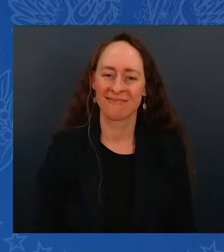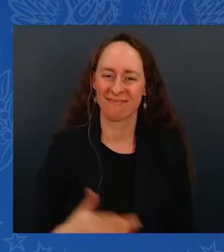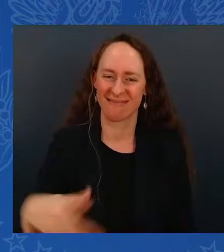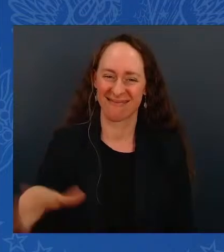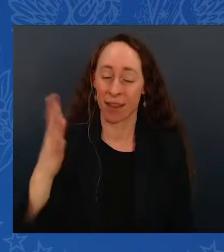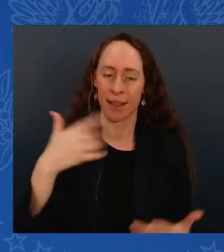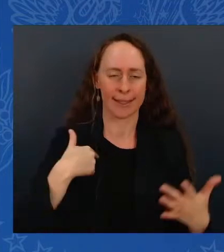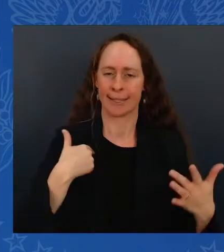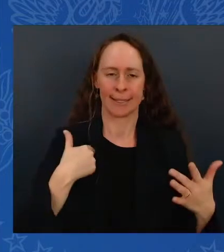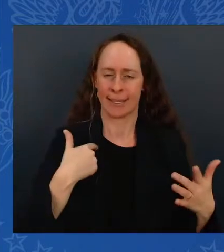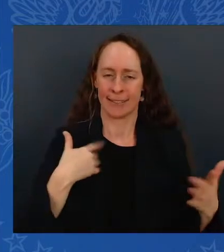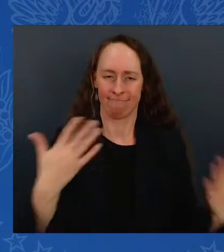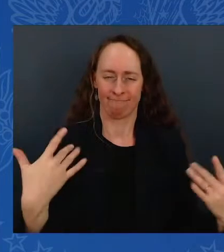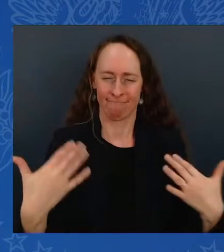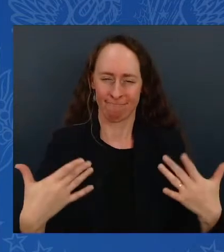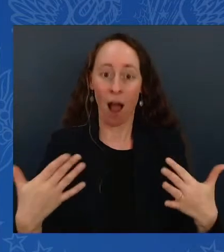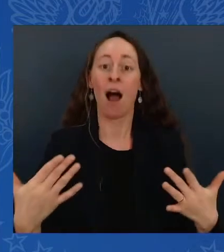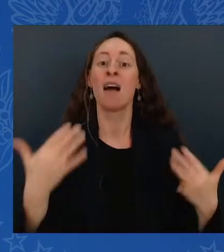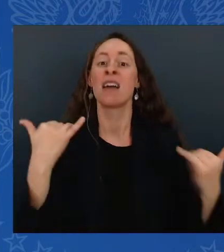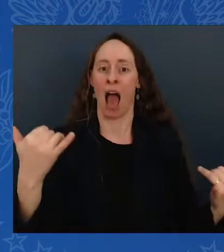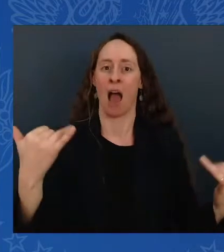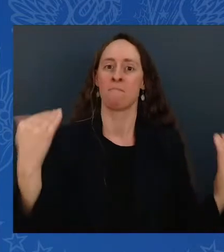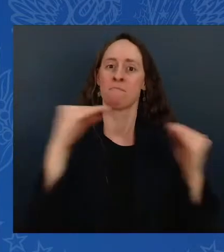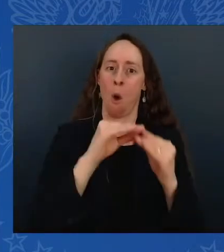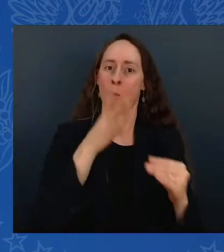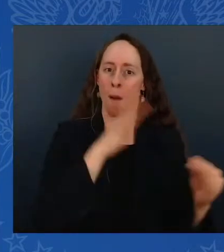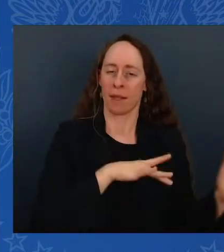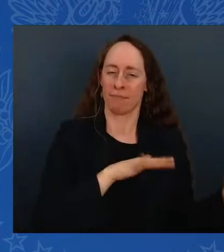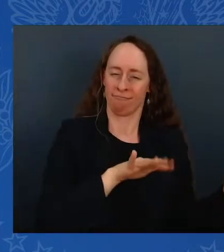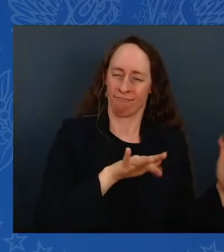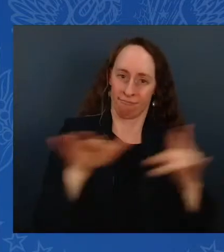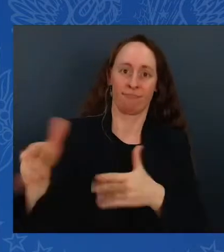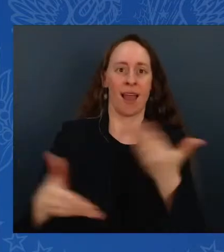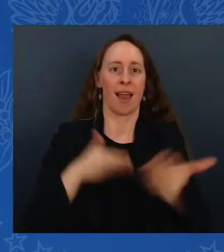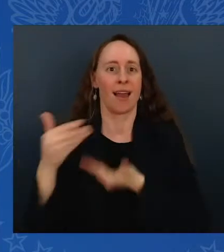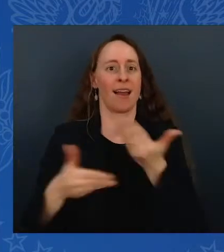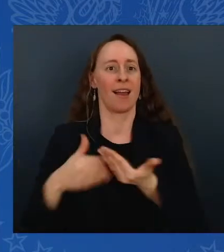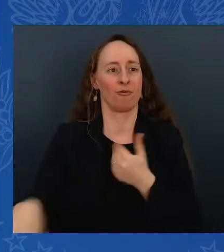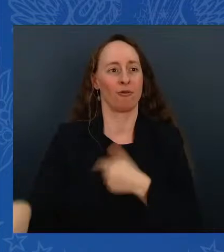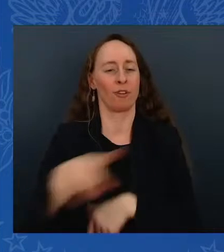women working by an additional 2 million women in the workforce.